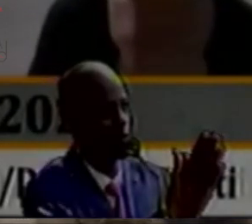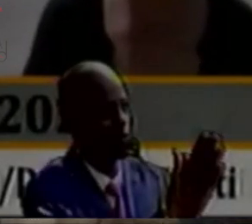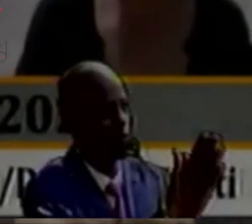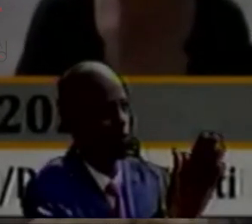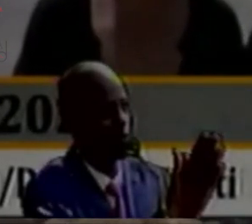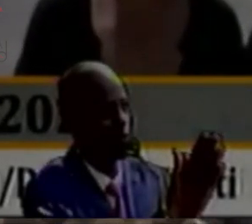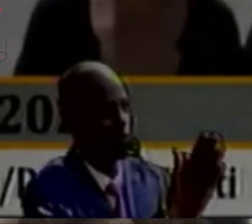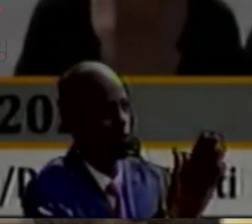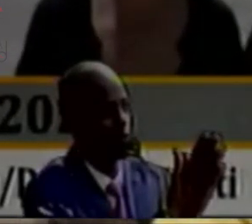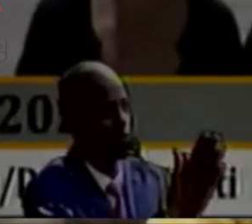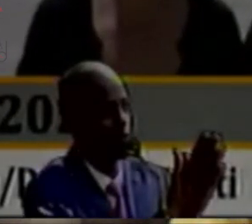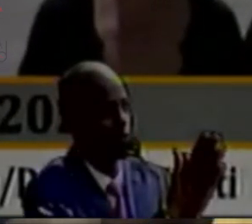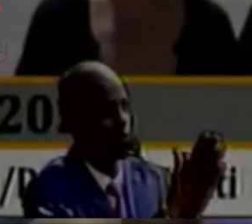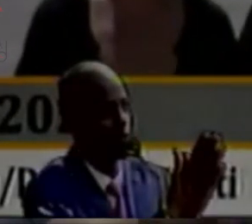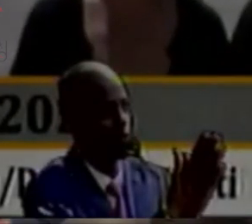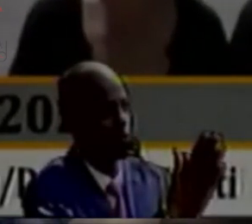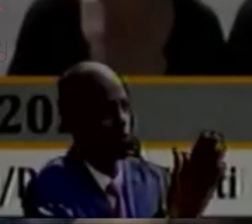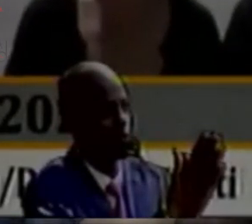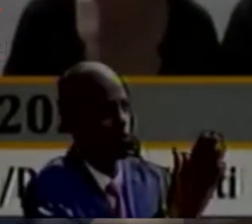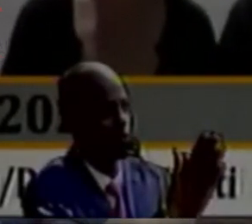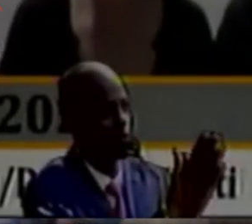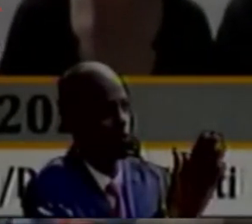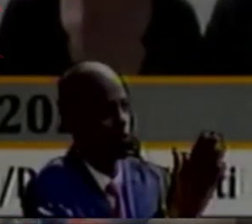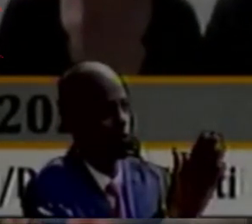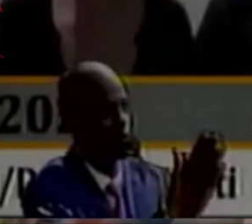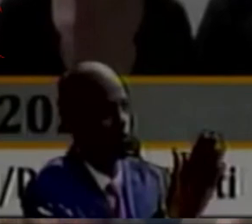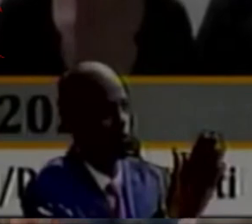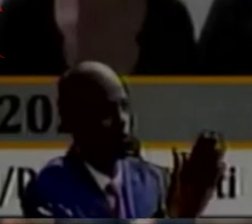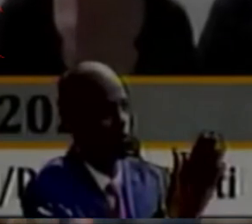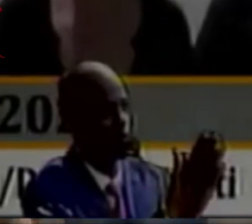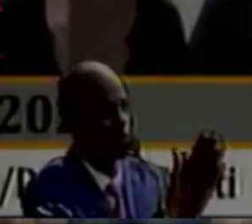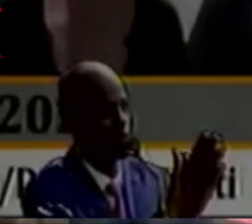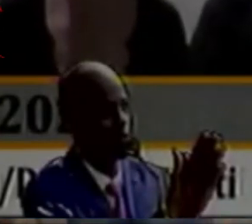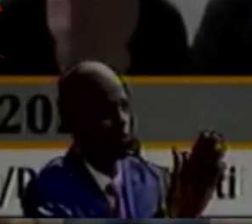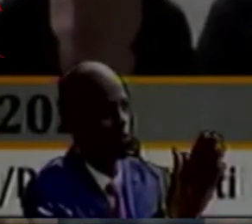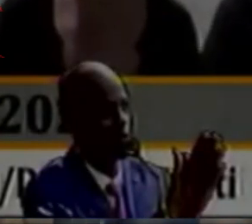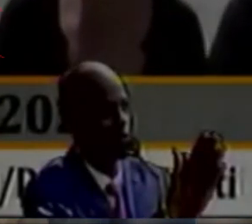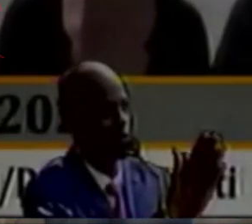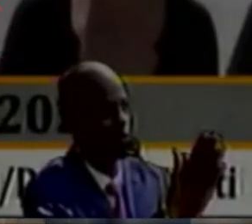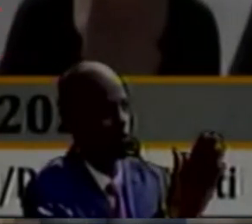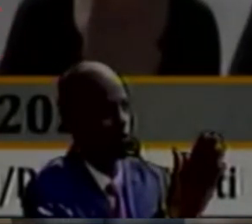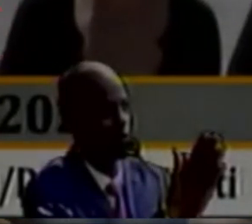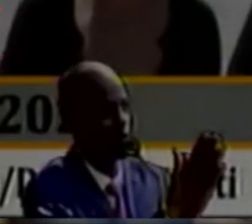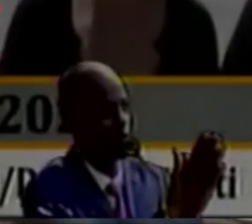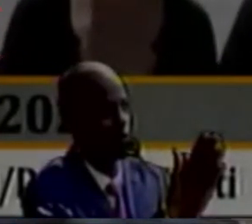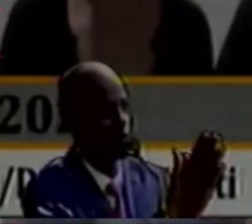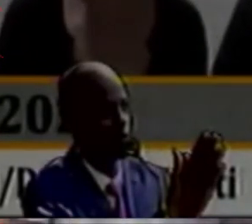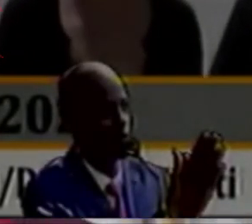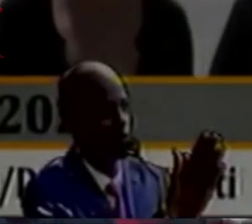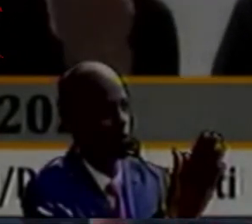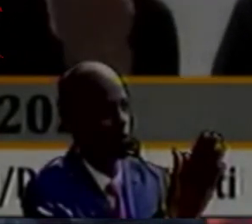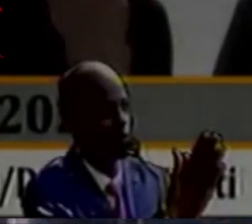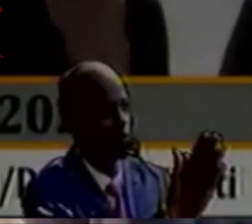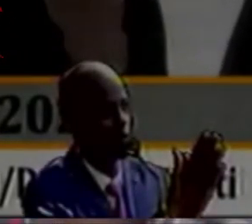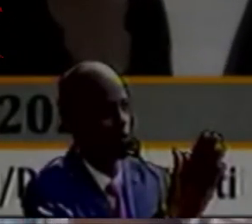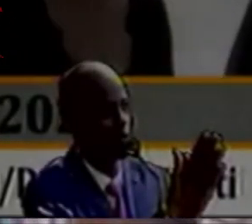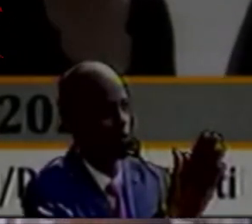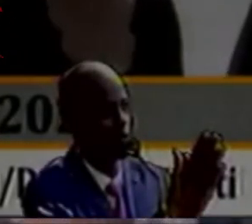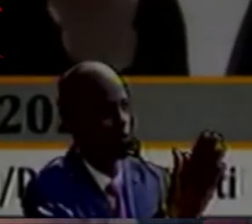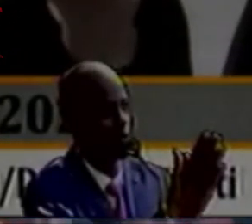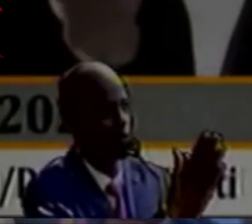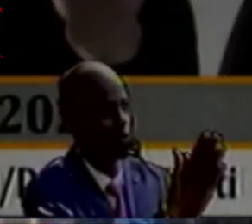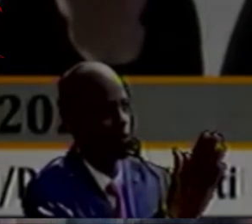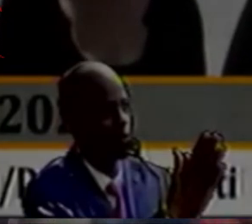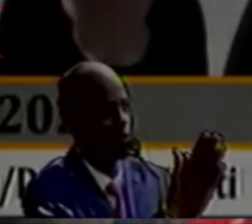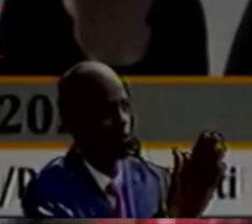get material out to the affected communities as closely as we can. Again, the efforts of the Coast Guard to help us do that, the efforts